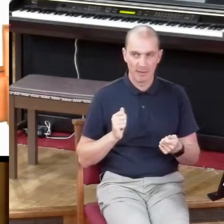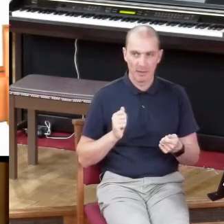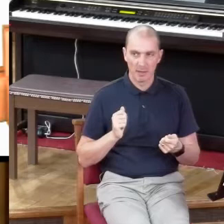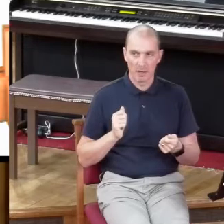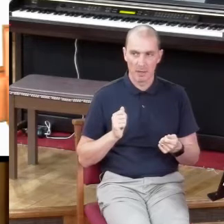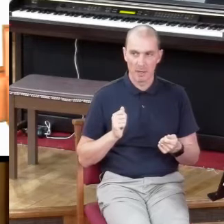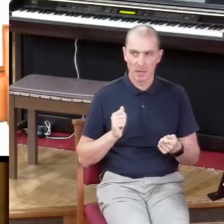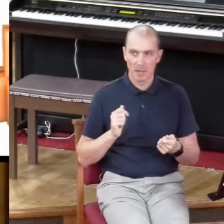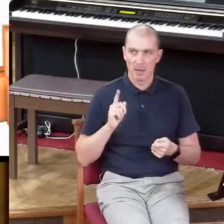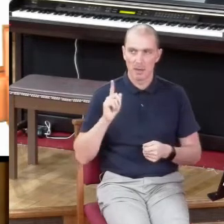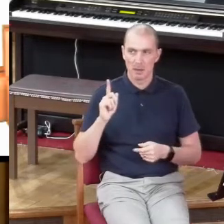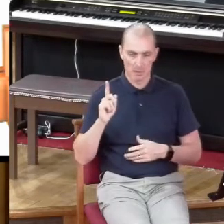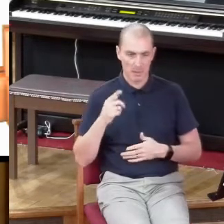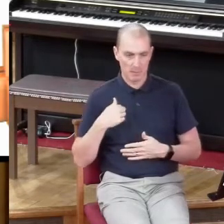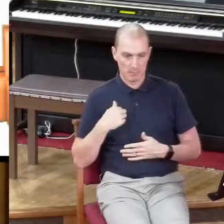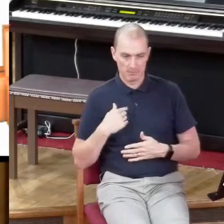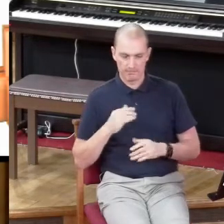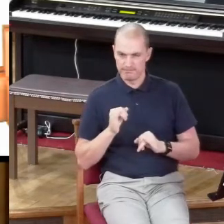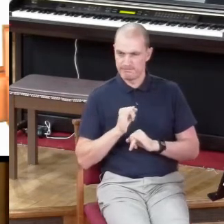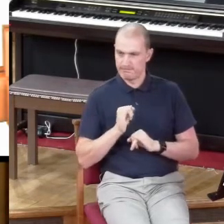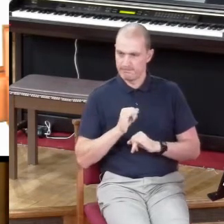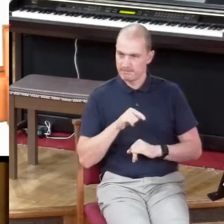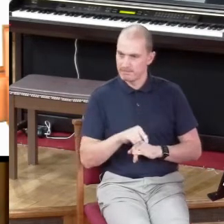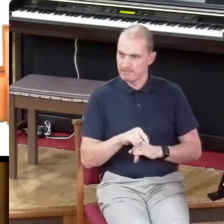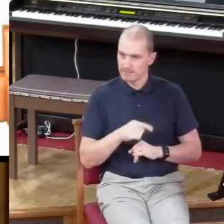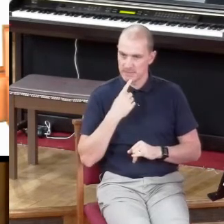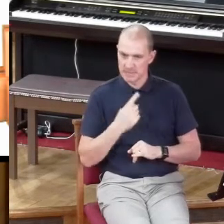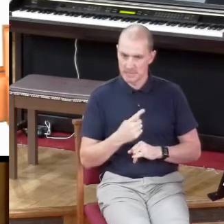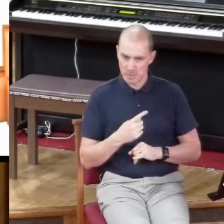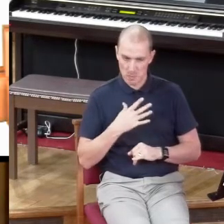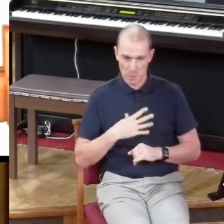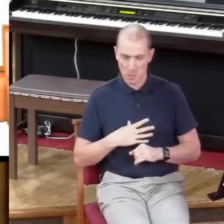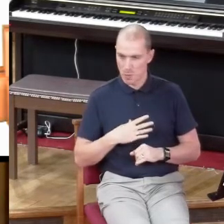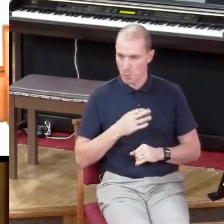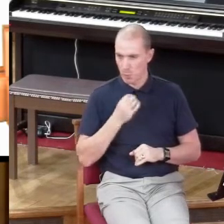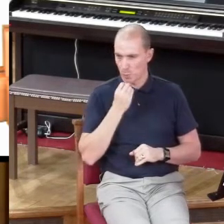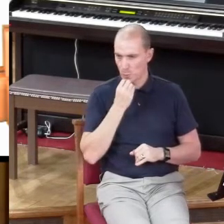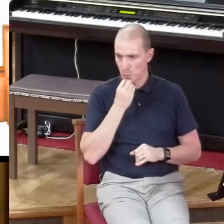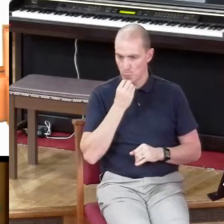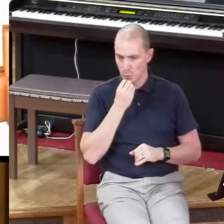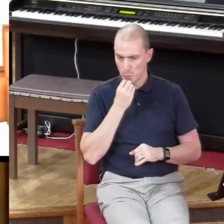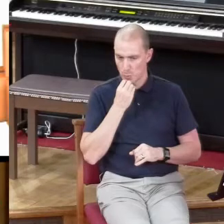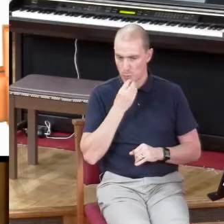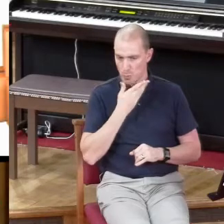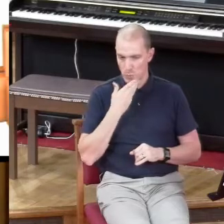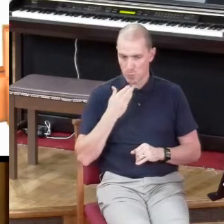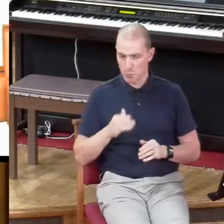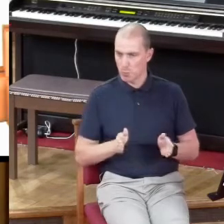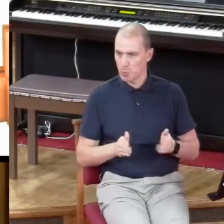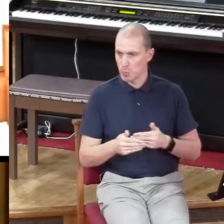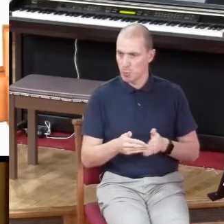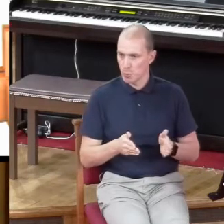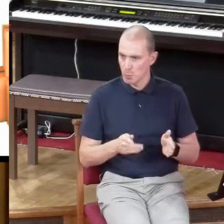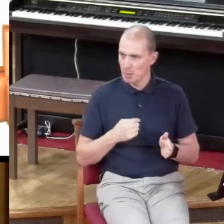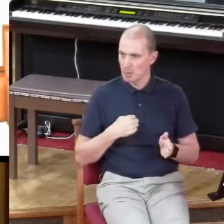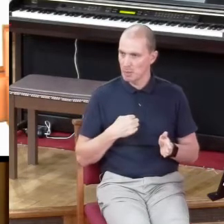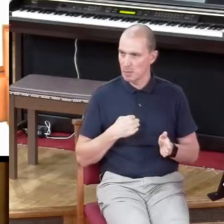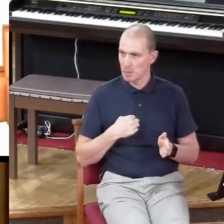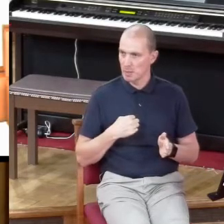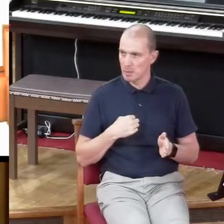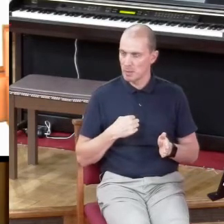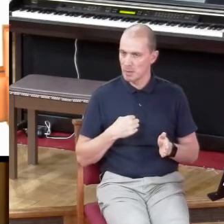things neatly packaged or that there can be no certainties. To be sure, life is full of uncertainties.